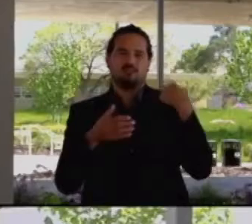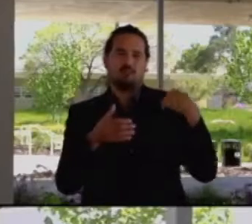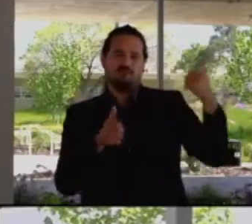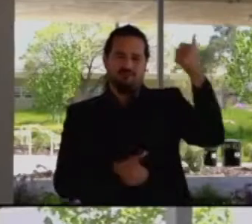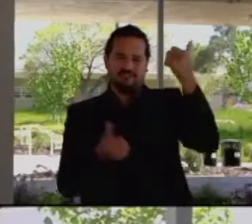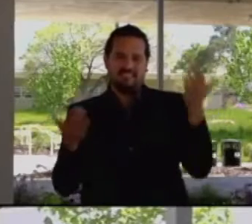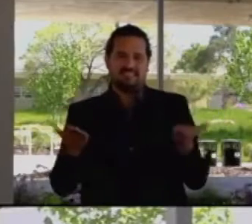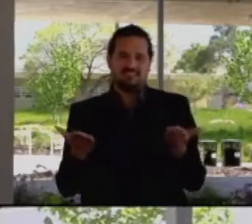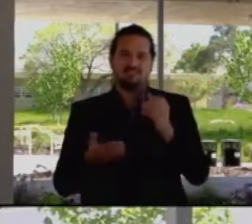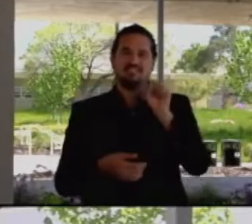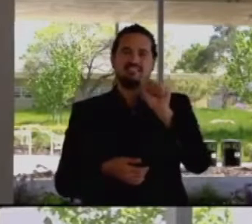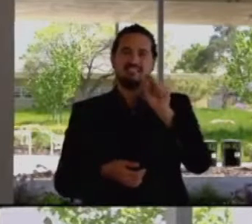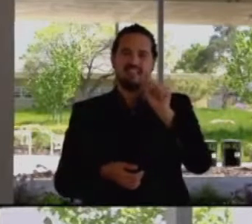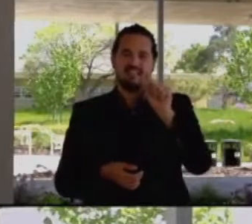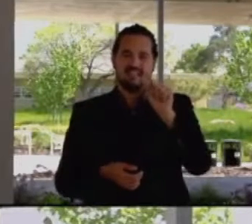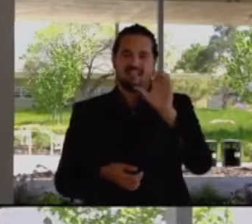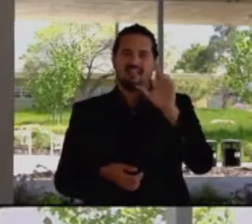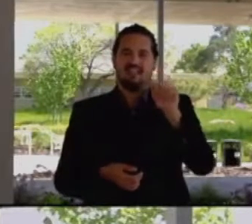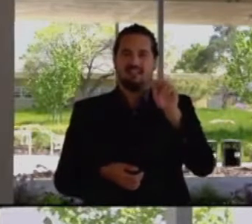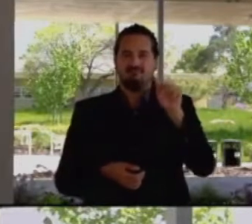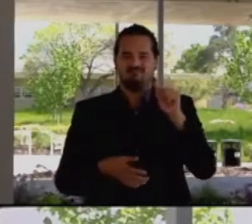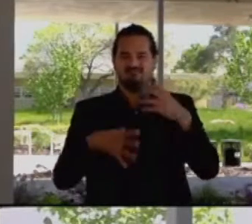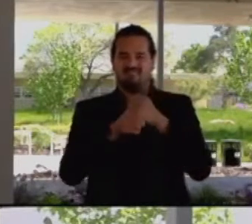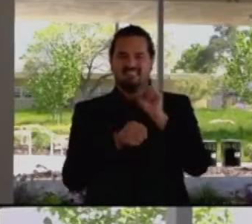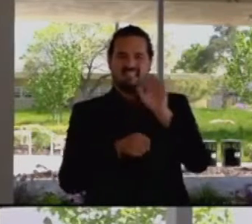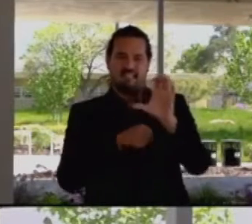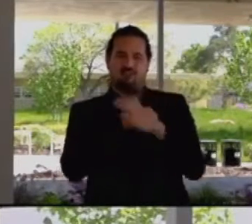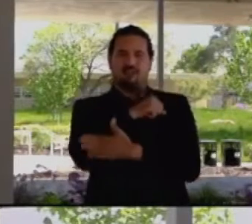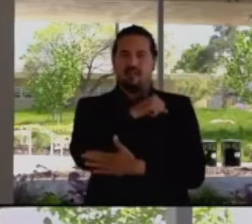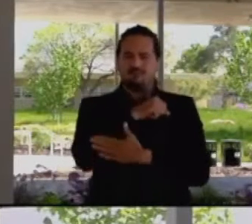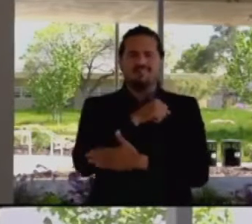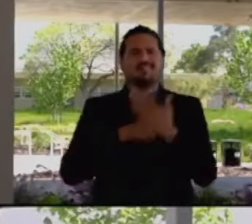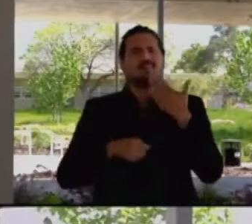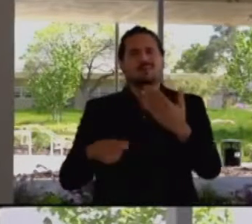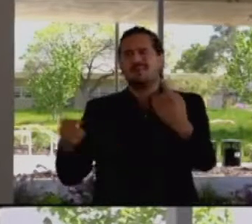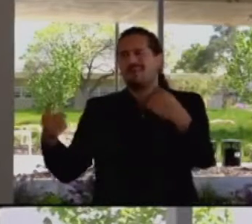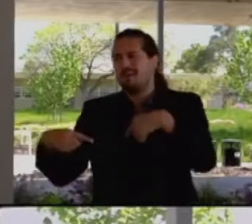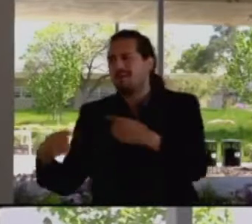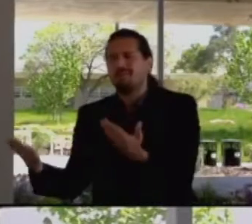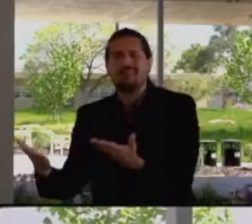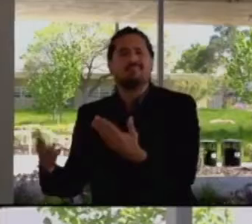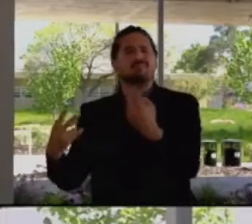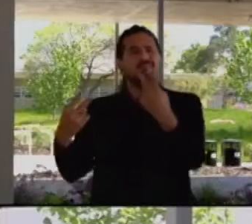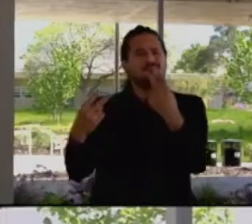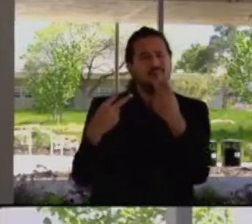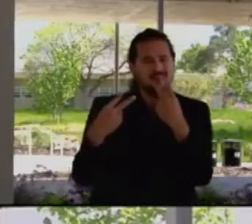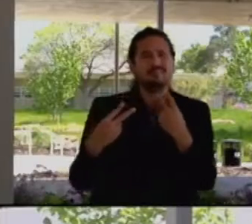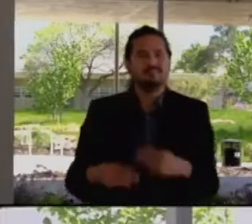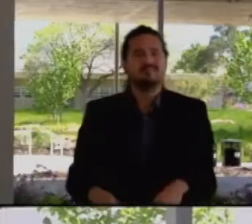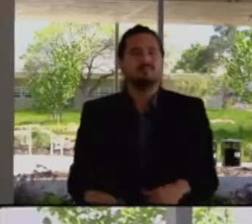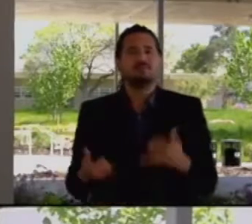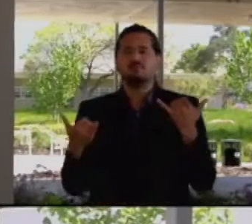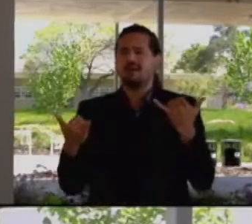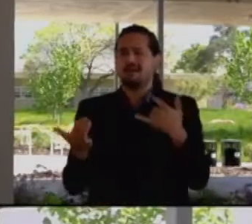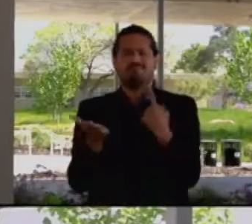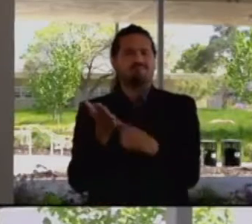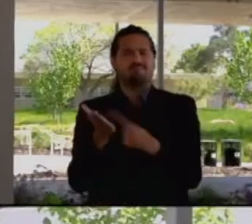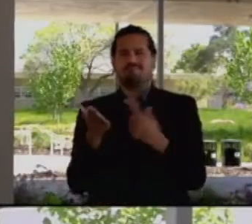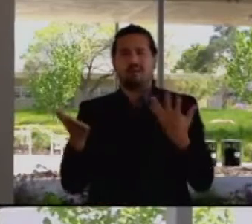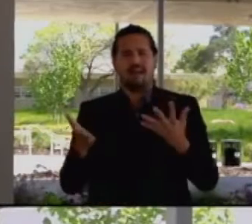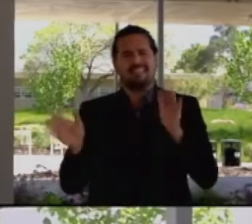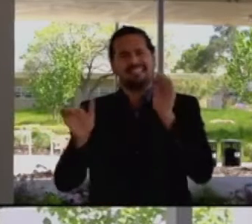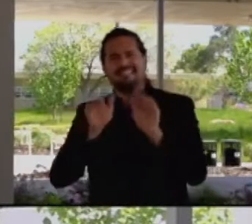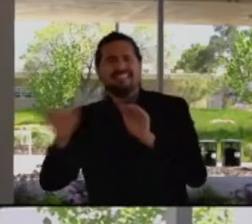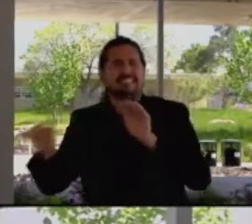much for being here today. Today we are here to urge our youth to get vaccinated here in Santa Clara County. Today